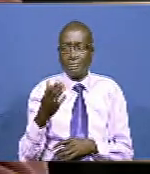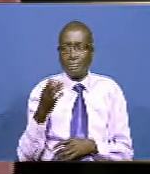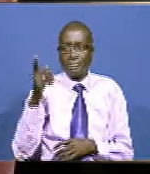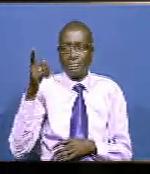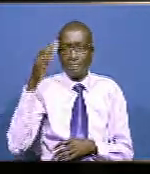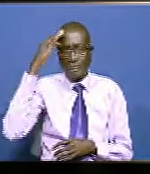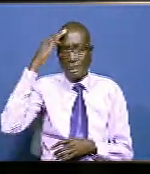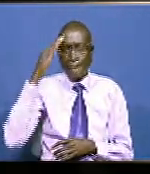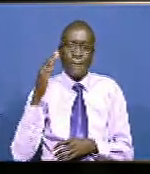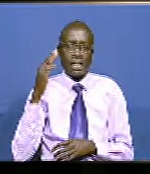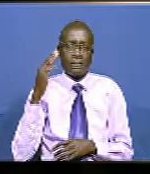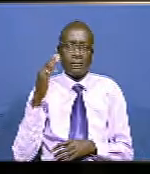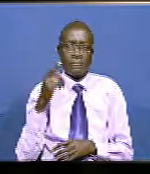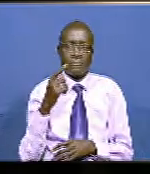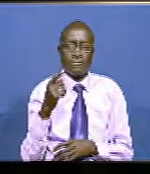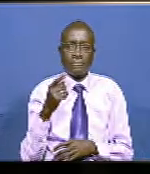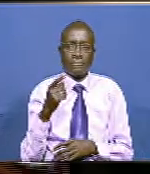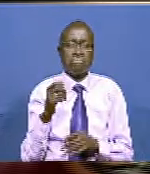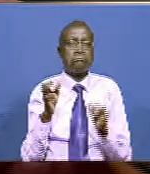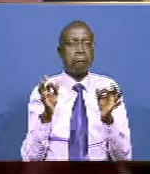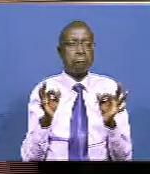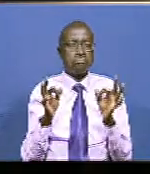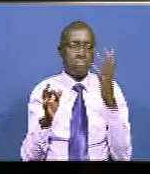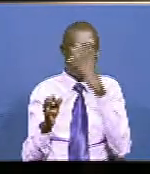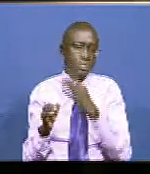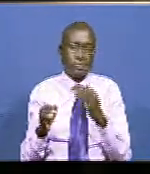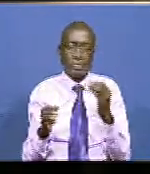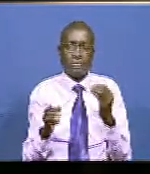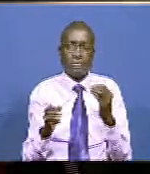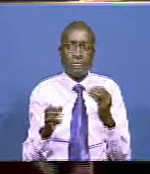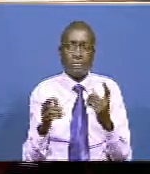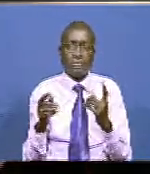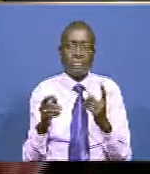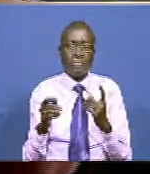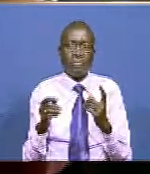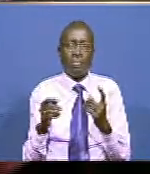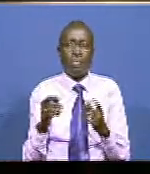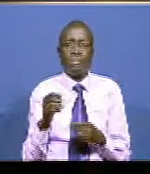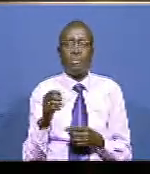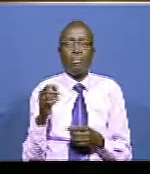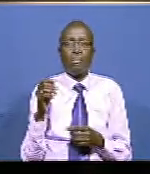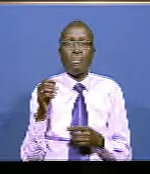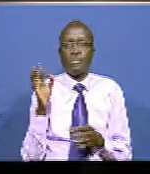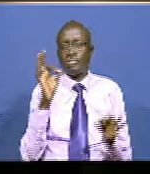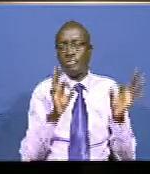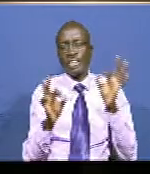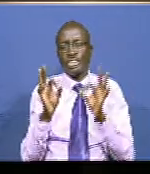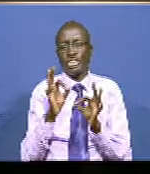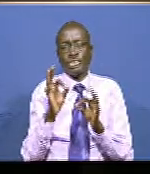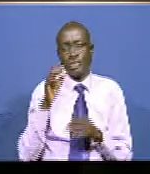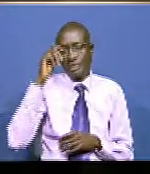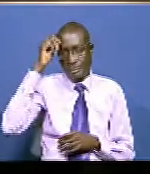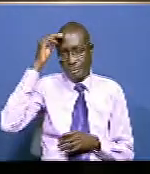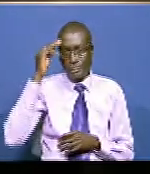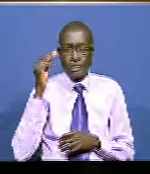and the guy was there, like, I want to, you look awesome with that thing, and I went. Yeah. And that's when my design for beret came in, and that's why I put on this. Because I was